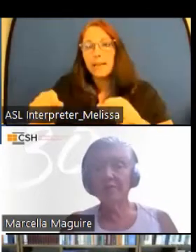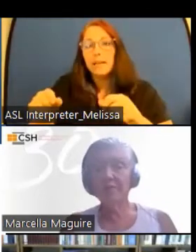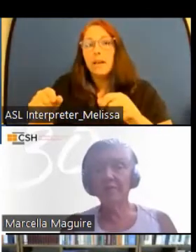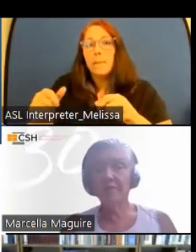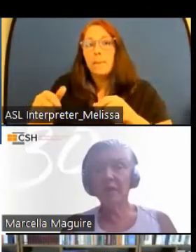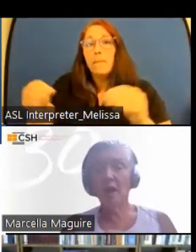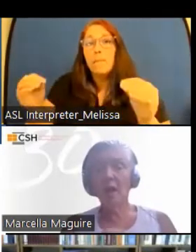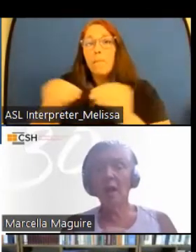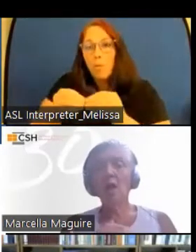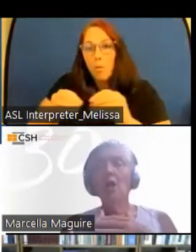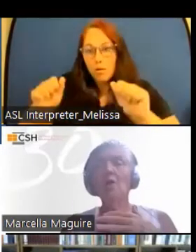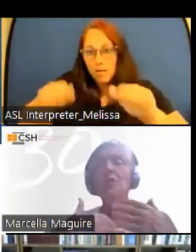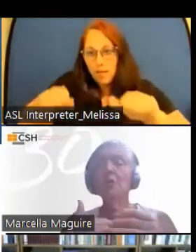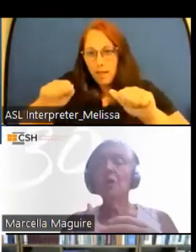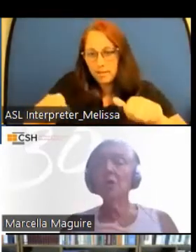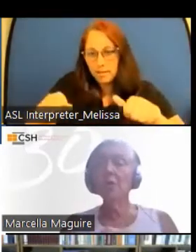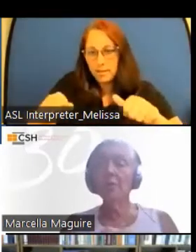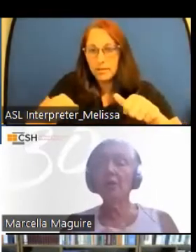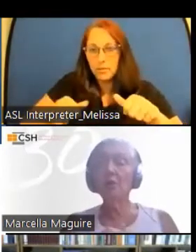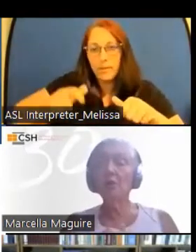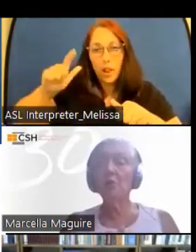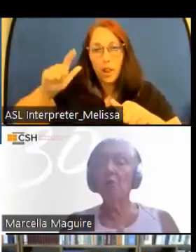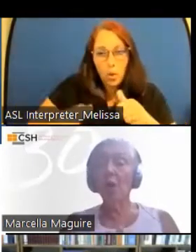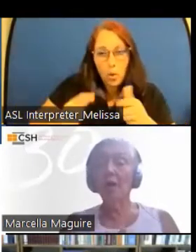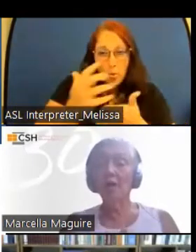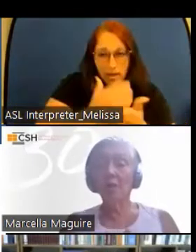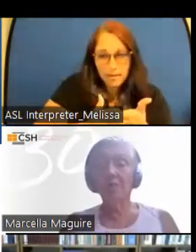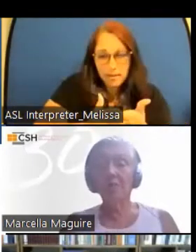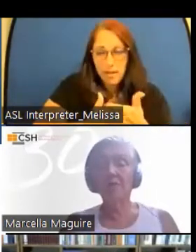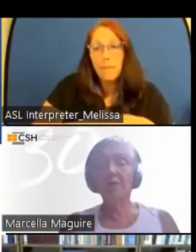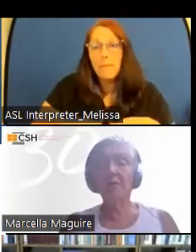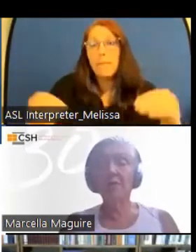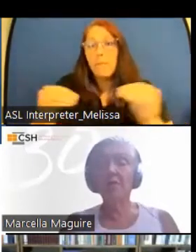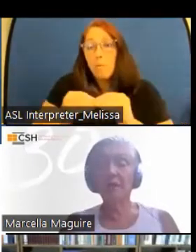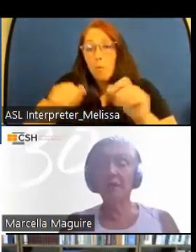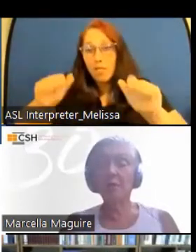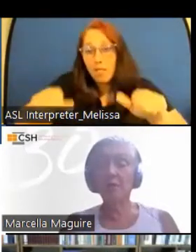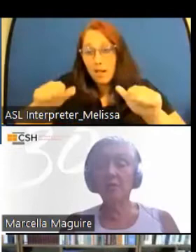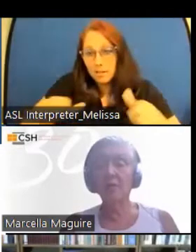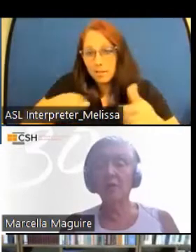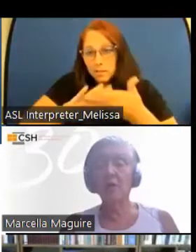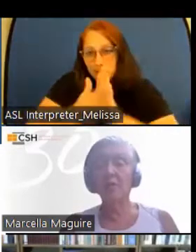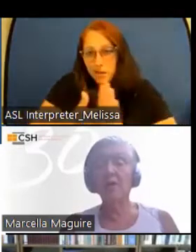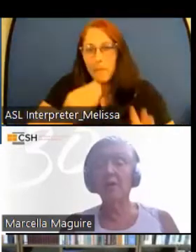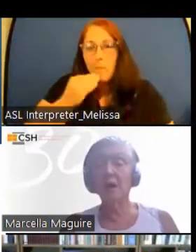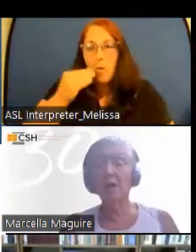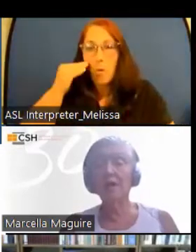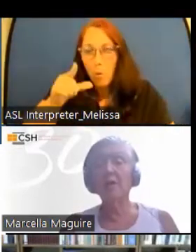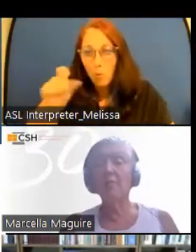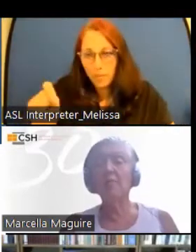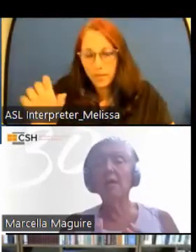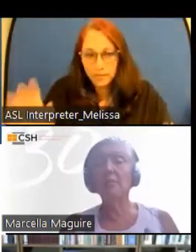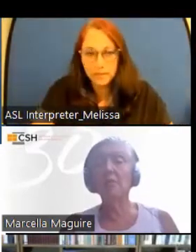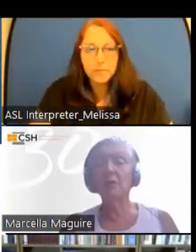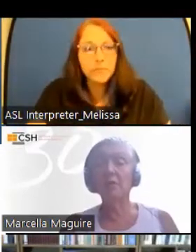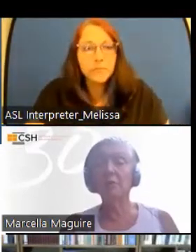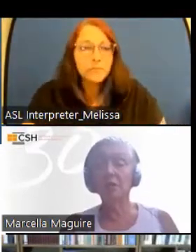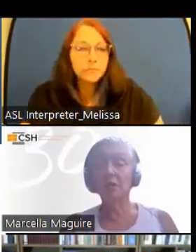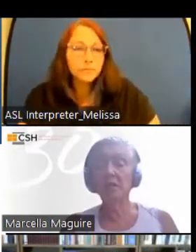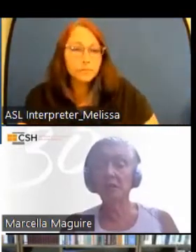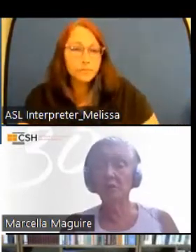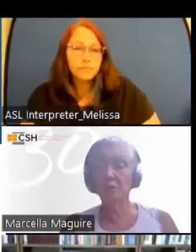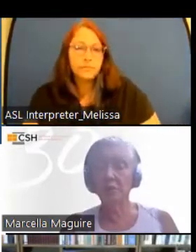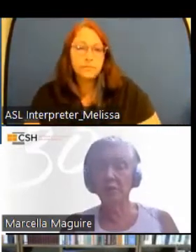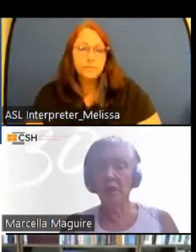please. So you heard me mention the term chronic homelessness, and this is a very specific term within HUD. There are many programs